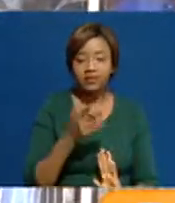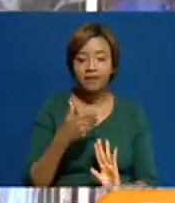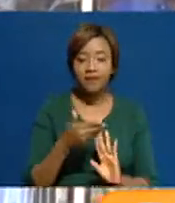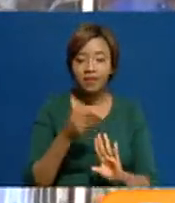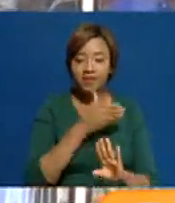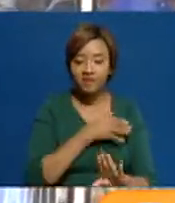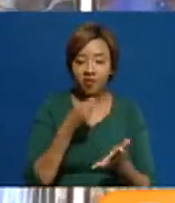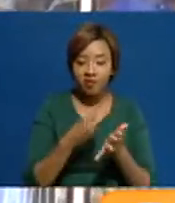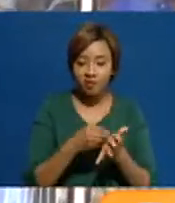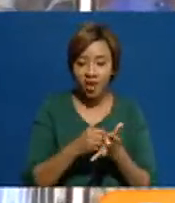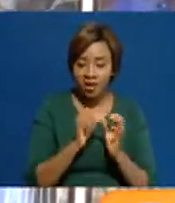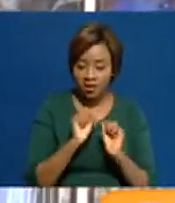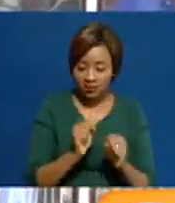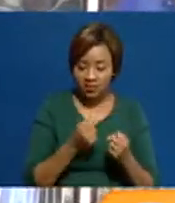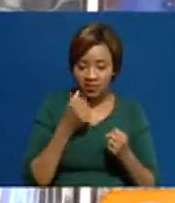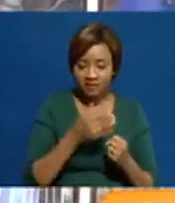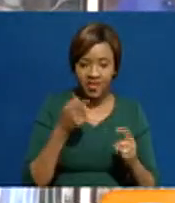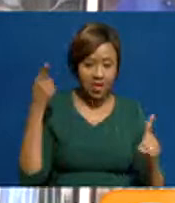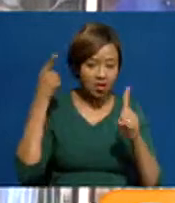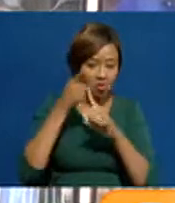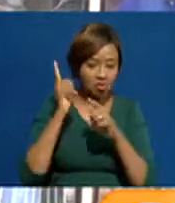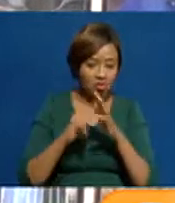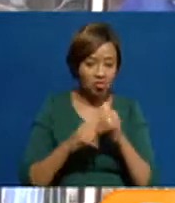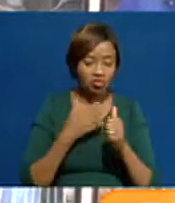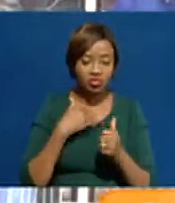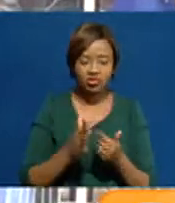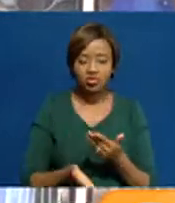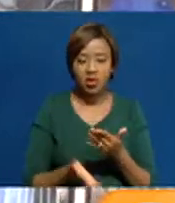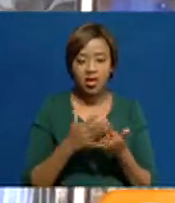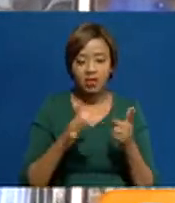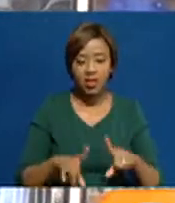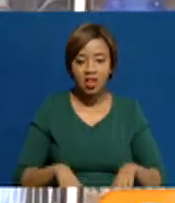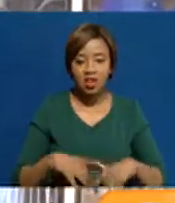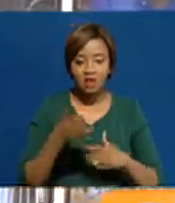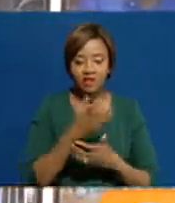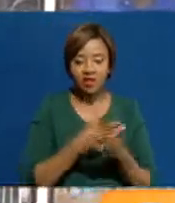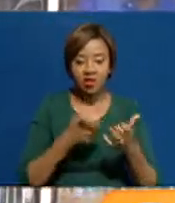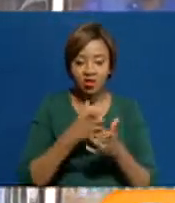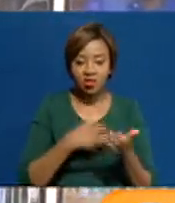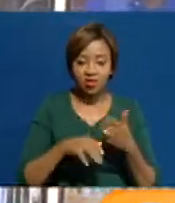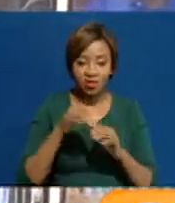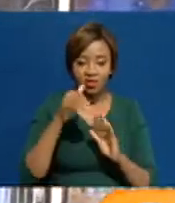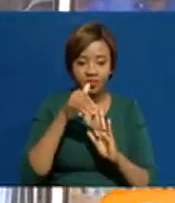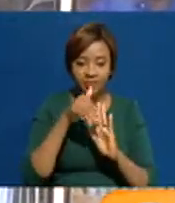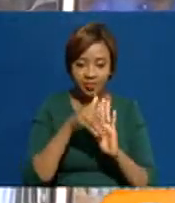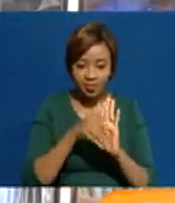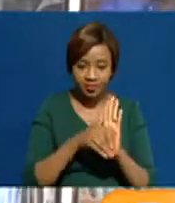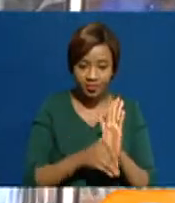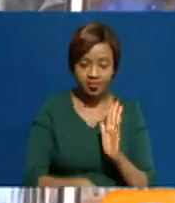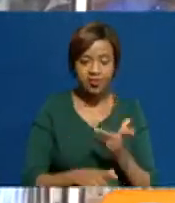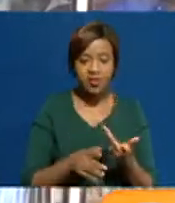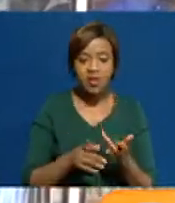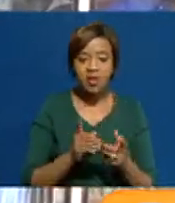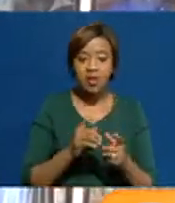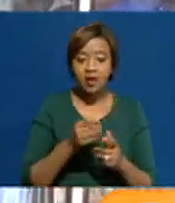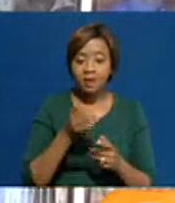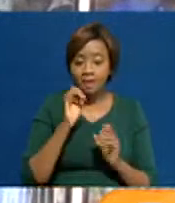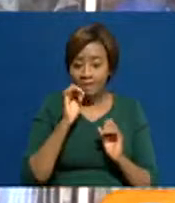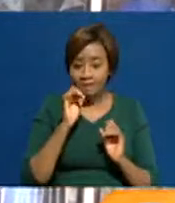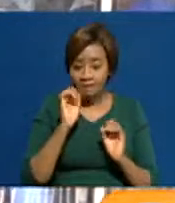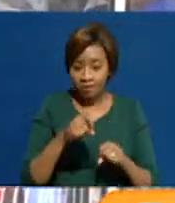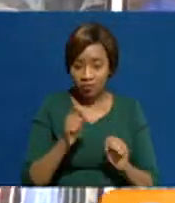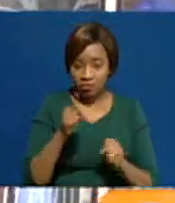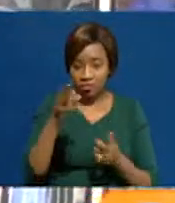ilikuwa imewekwa ya kuteremusha gharama ya maisha. Ungekuwa unanunua unga